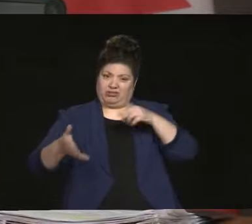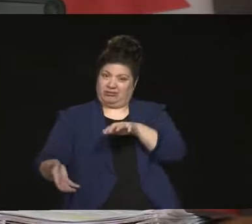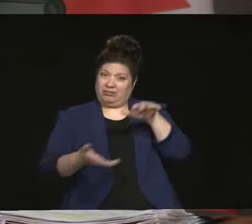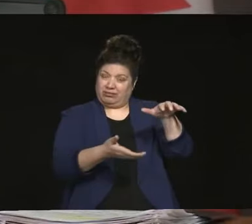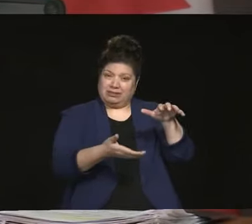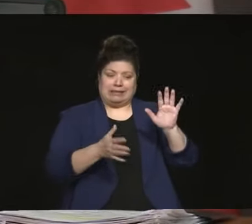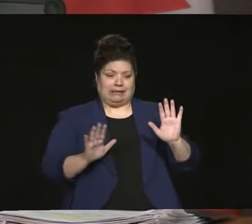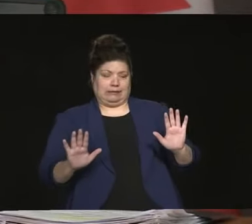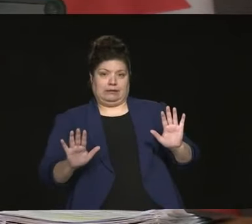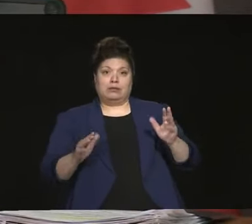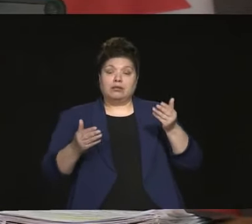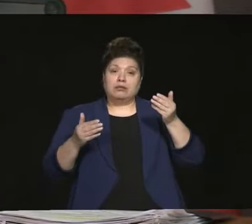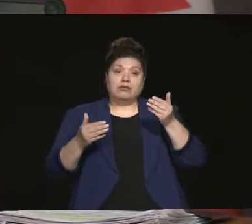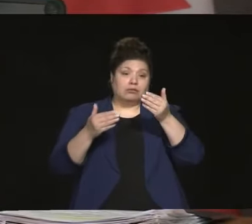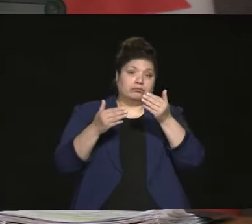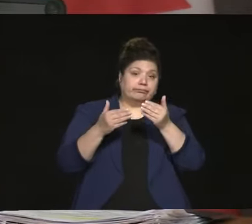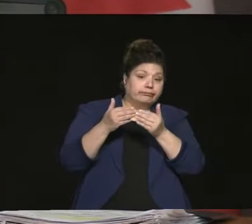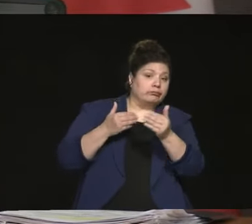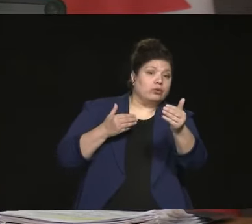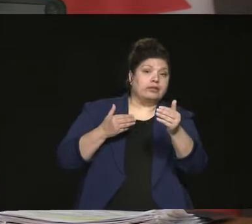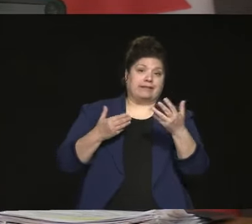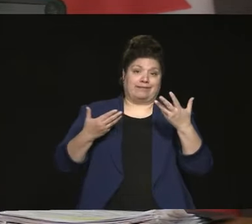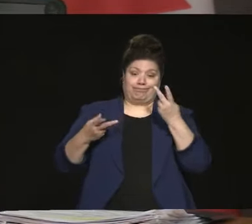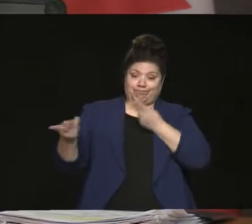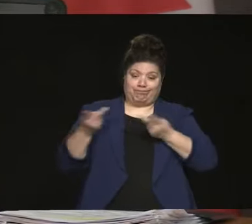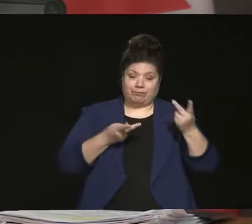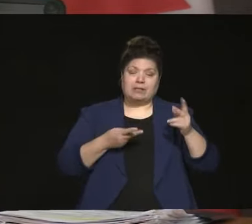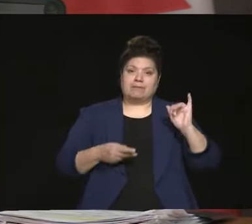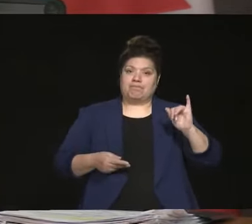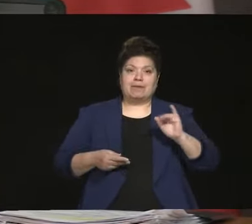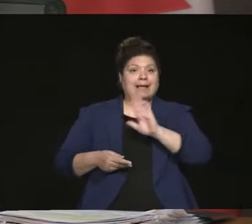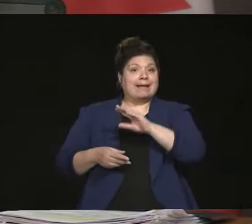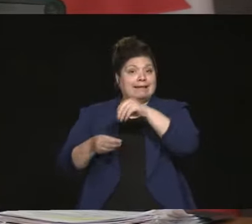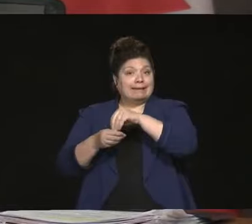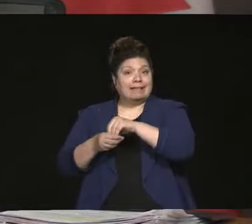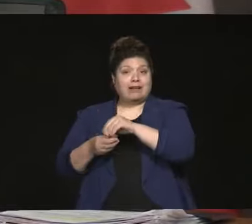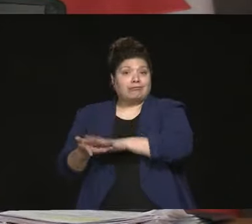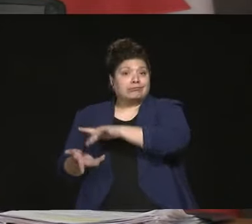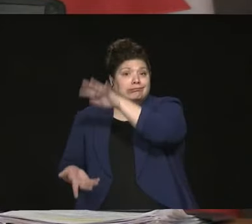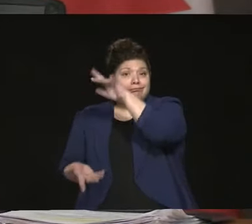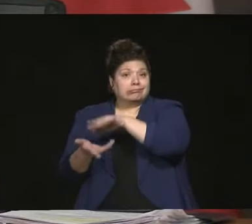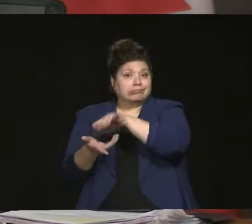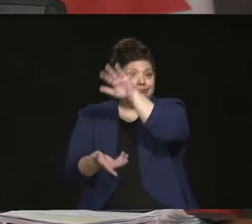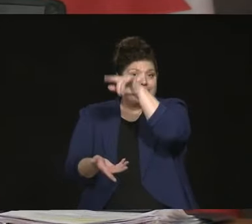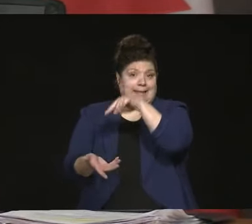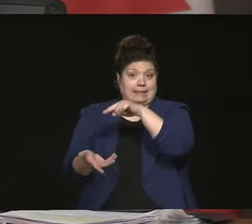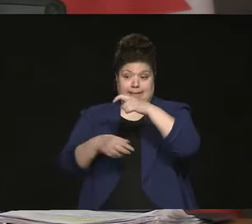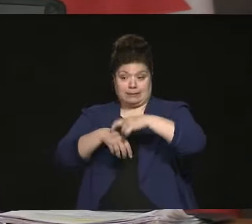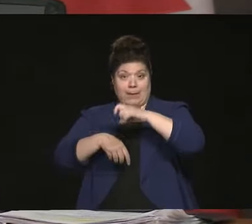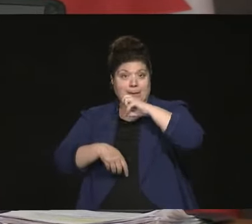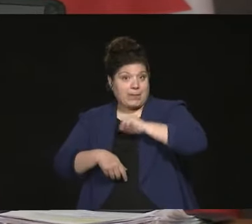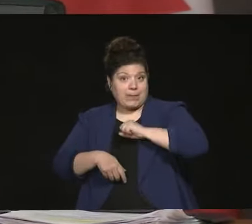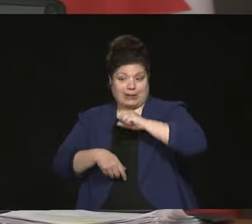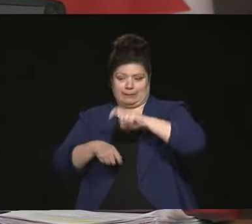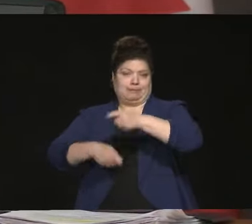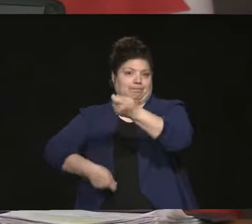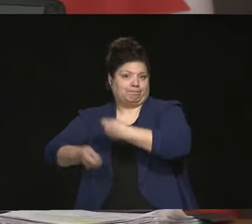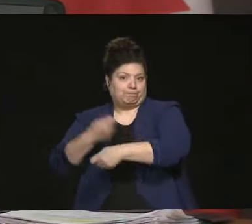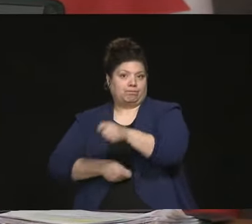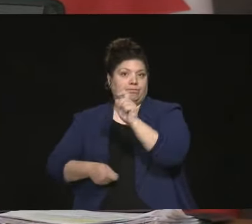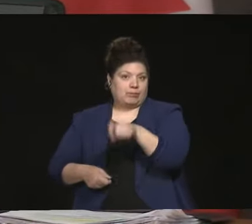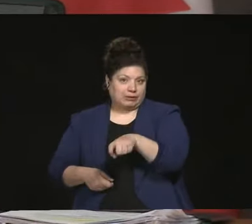we have to optimize product life cycle, but also minimize perhaps the disposal of expired stock. Now, they do take up quite